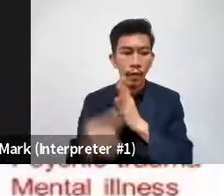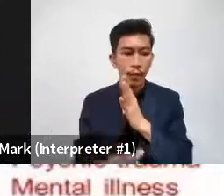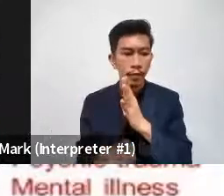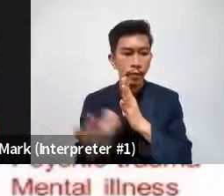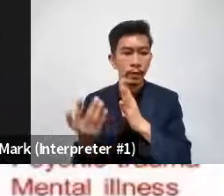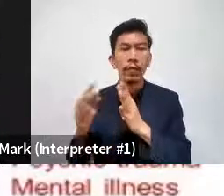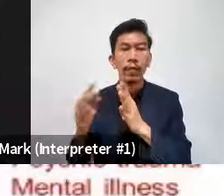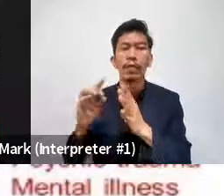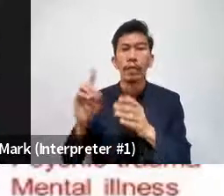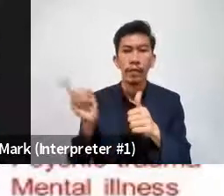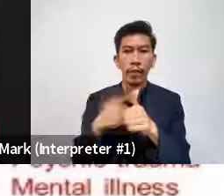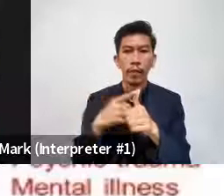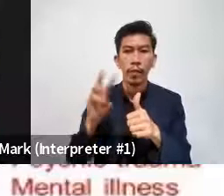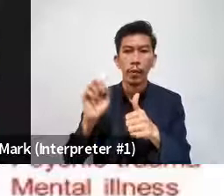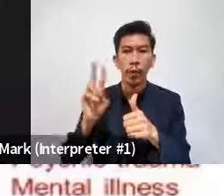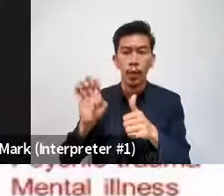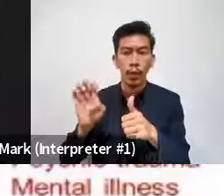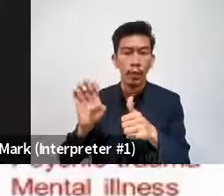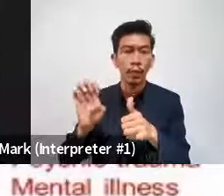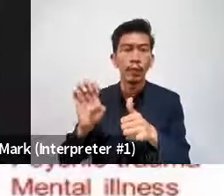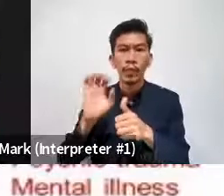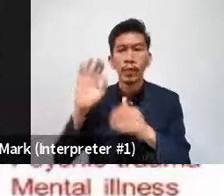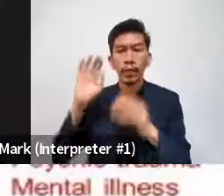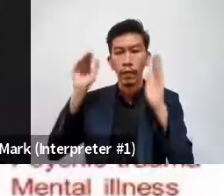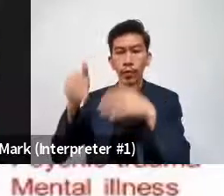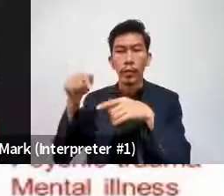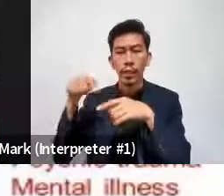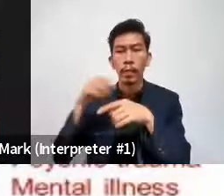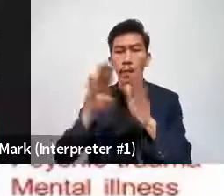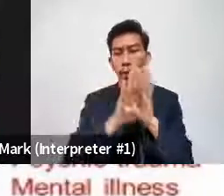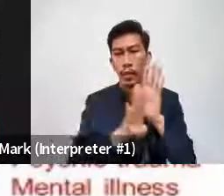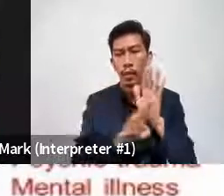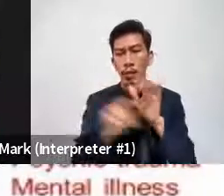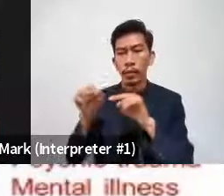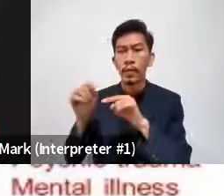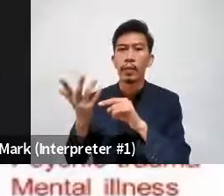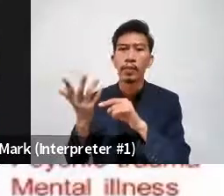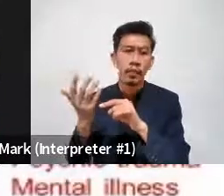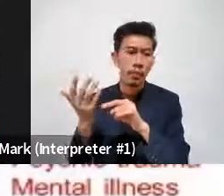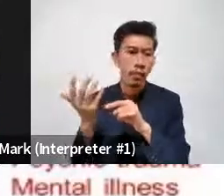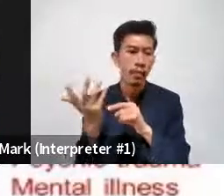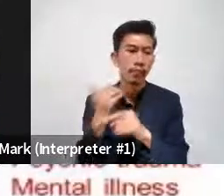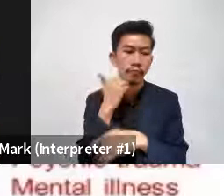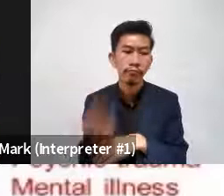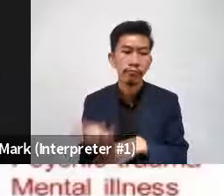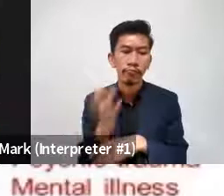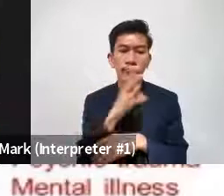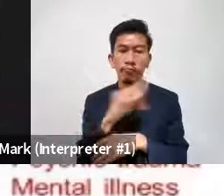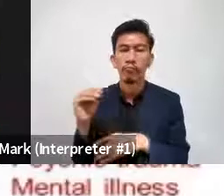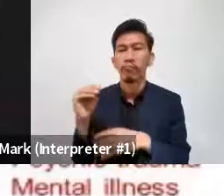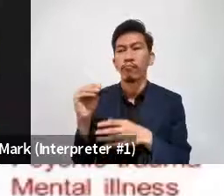first wave, which will be the major focus of the said bill, the immediate mortality and morbidity of